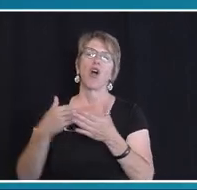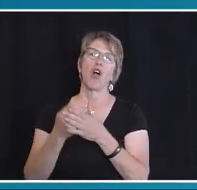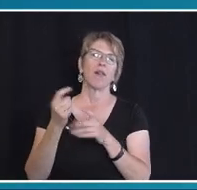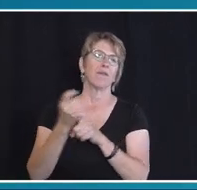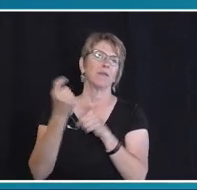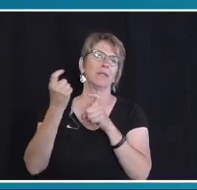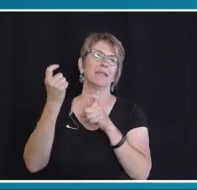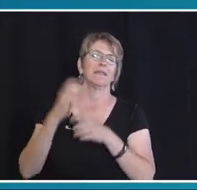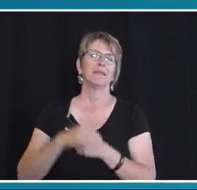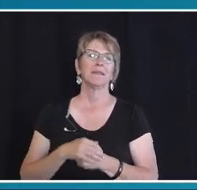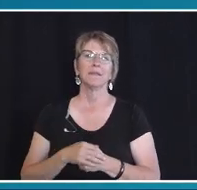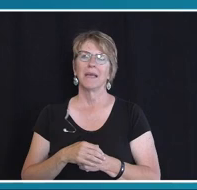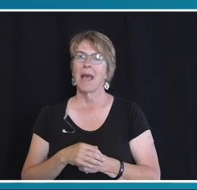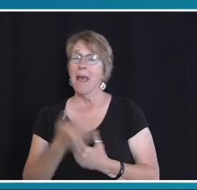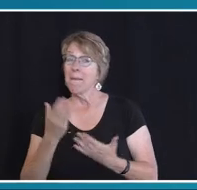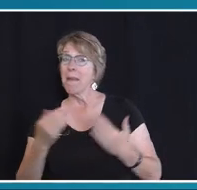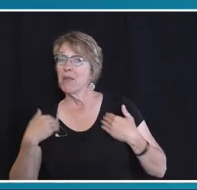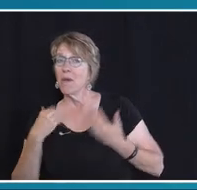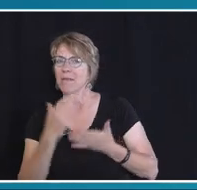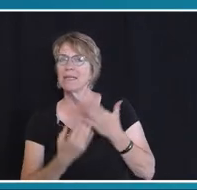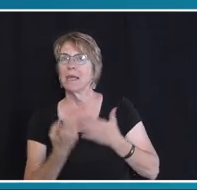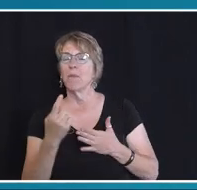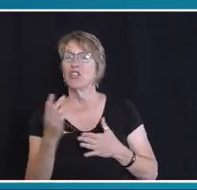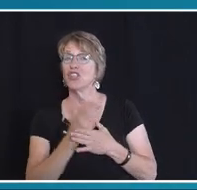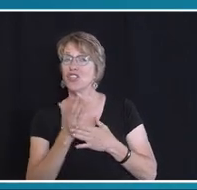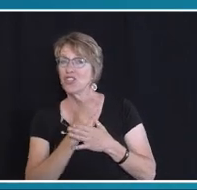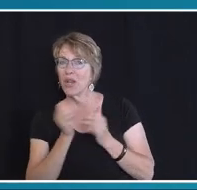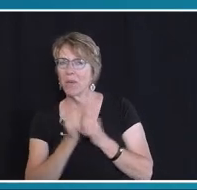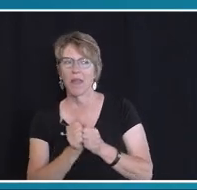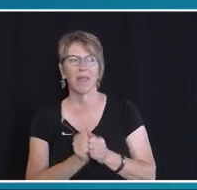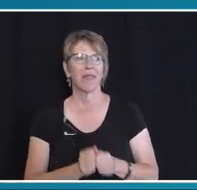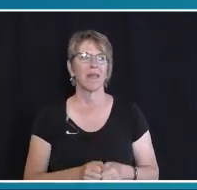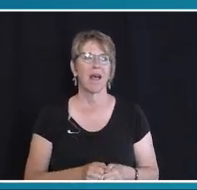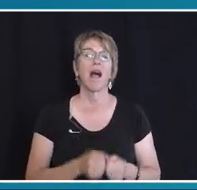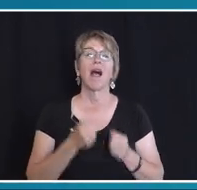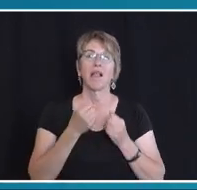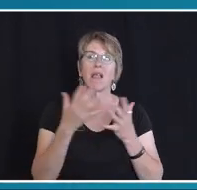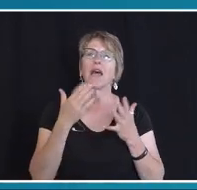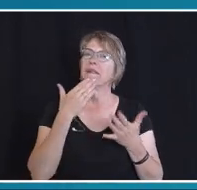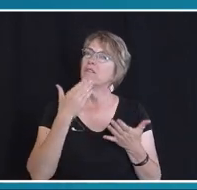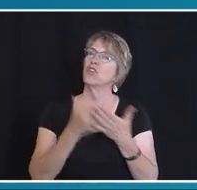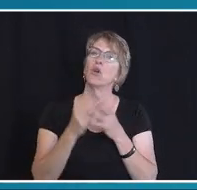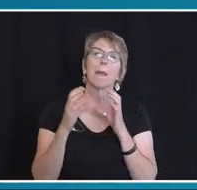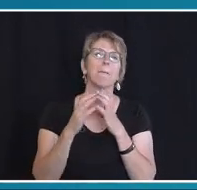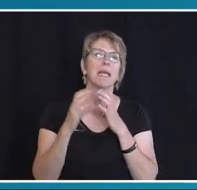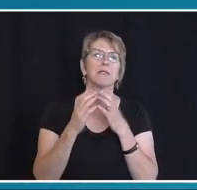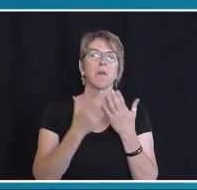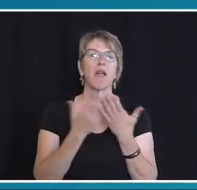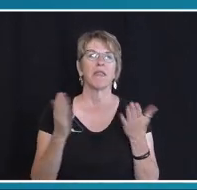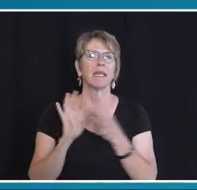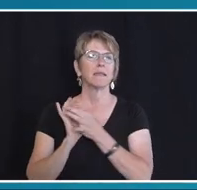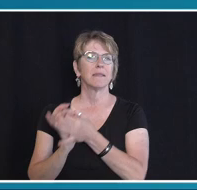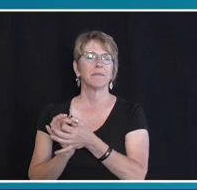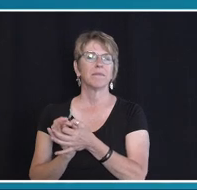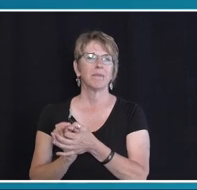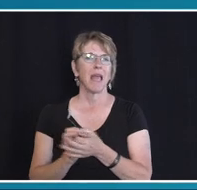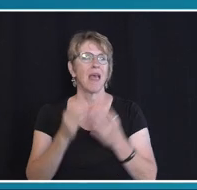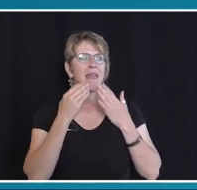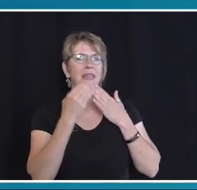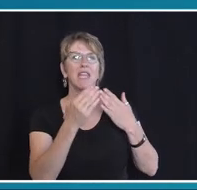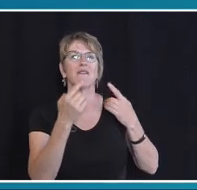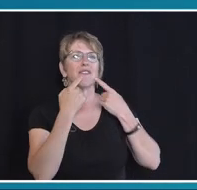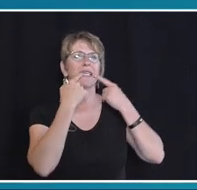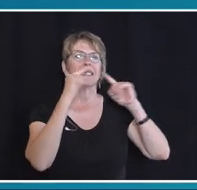that maybe you've got somebody to share them with, because there's a lot of good stuff there, a lot of good baseball stuff. Thank you to everyone who has helped make this a